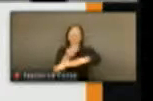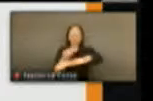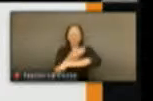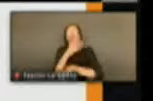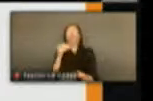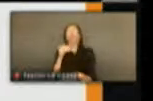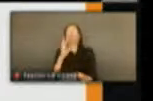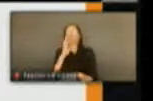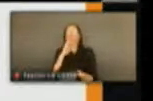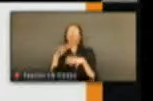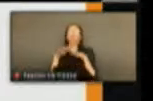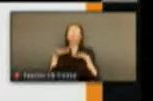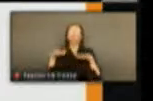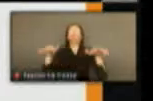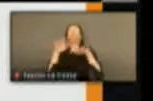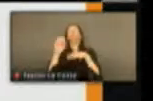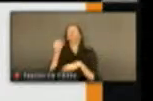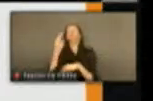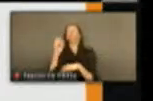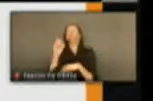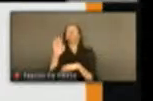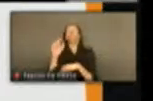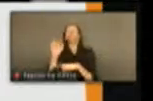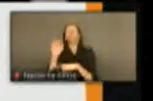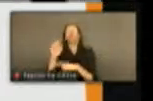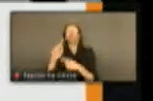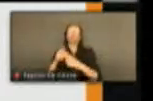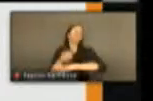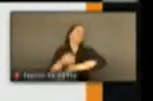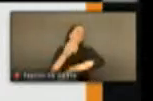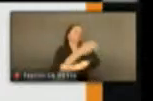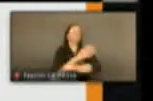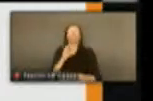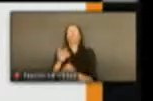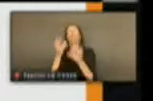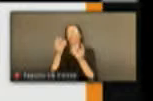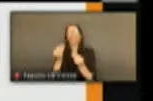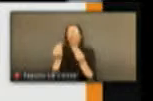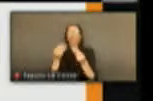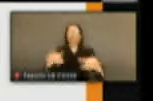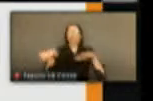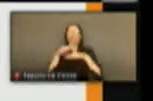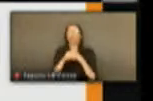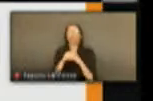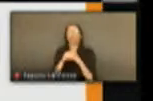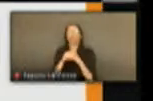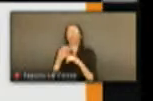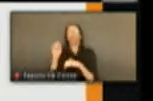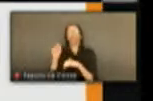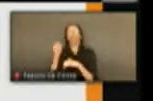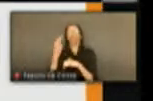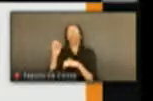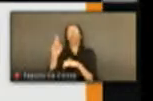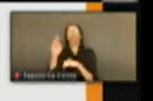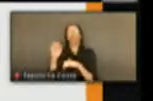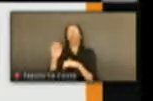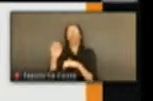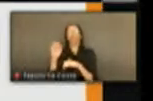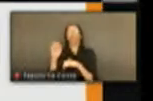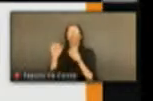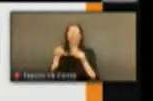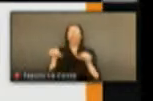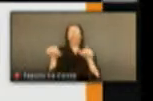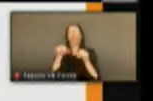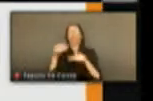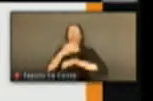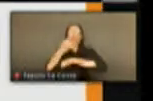restore, enhance, and stabilize wetlands, shorelines, and islands adjacent to Biscayne Bay, as well as the purchase of